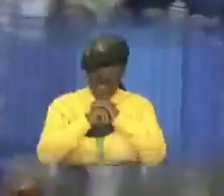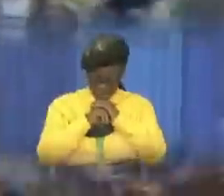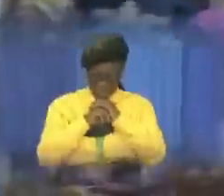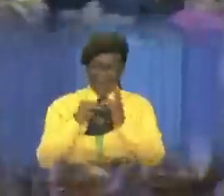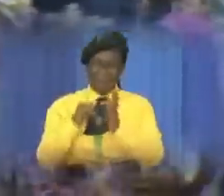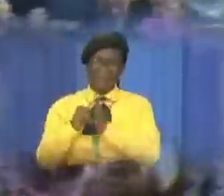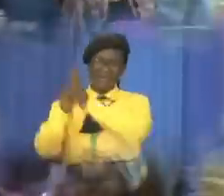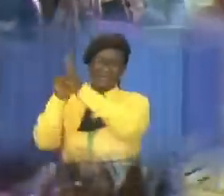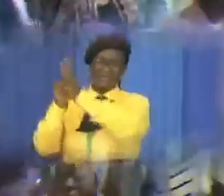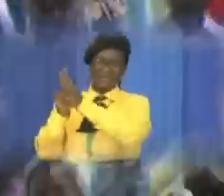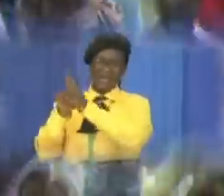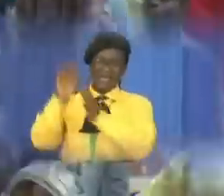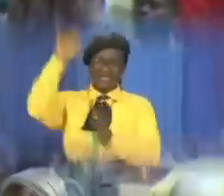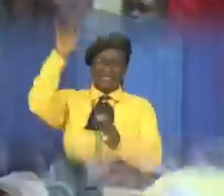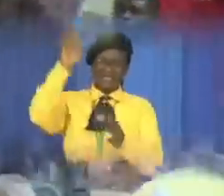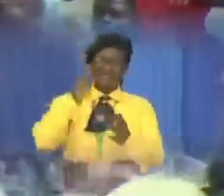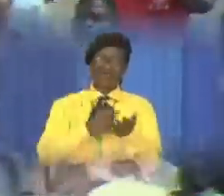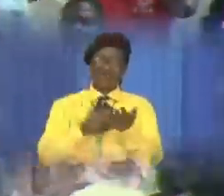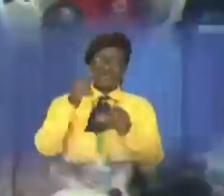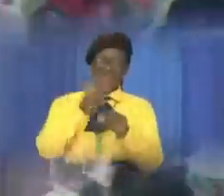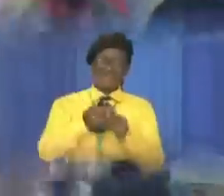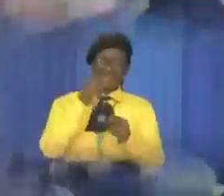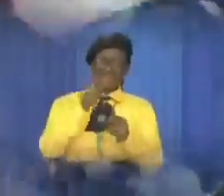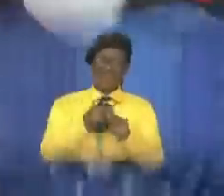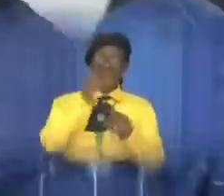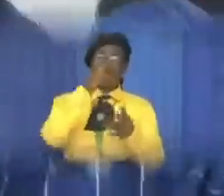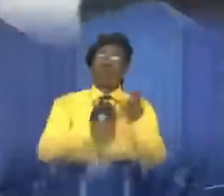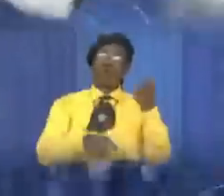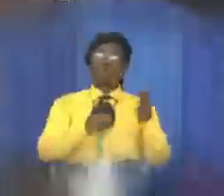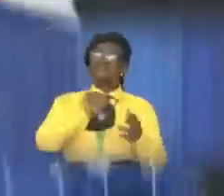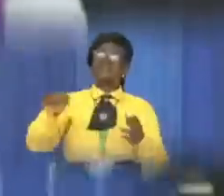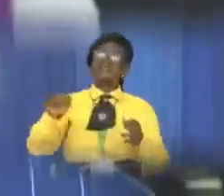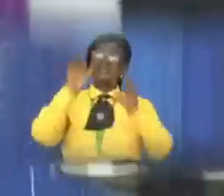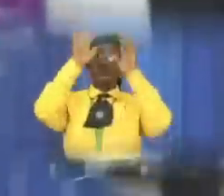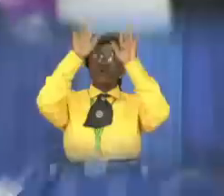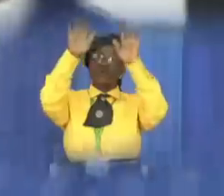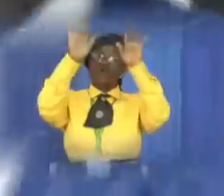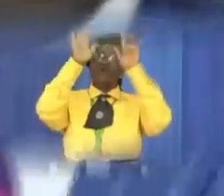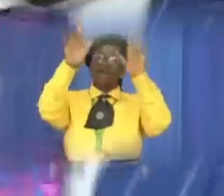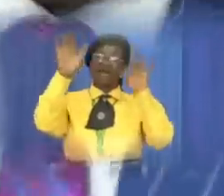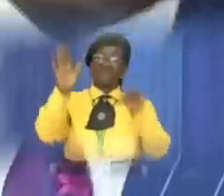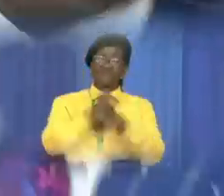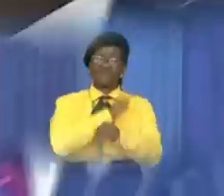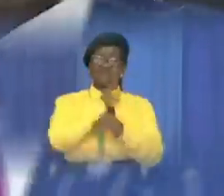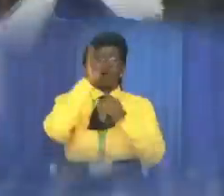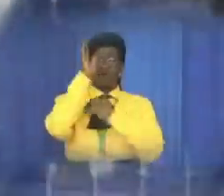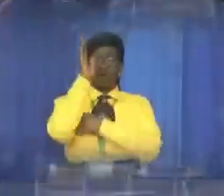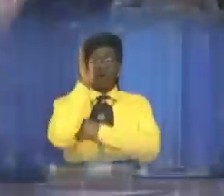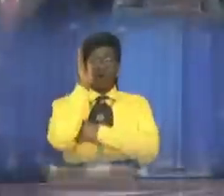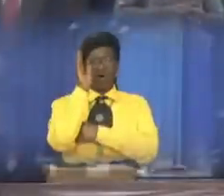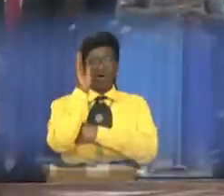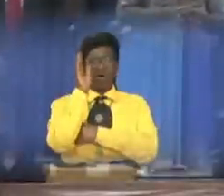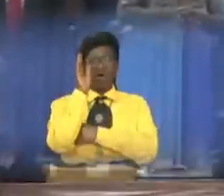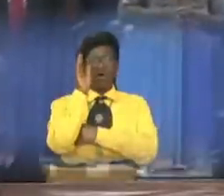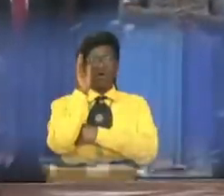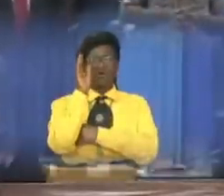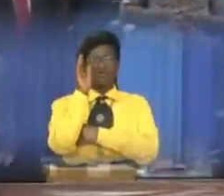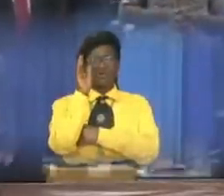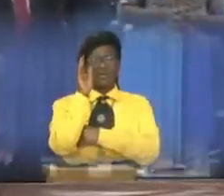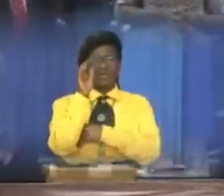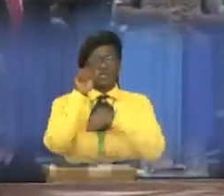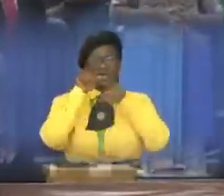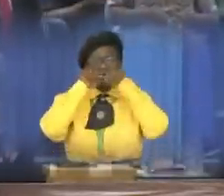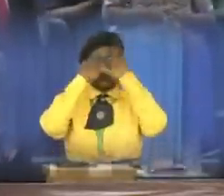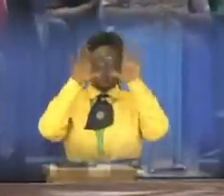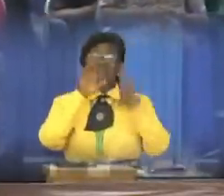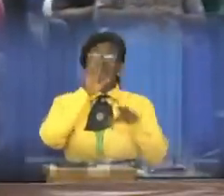name. Oh, what a wonderful God you are. What a wonderful God you are. What a wonderful God you are. Blessed